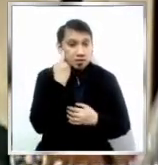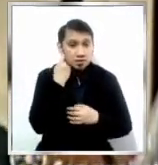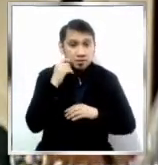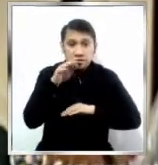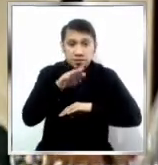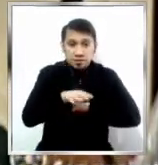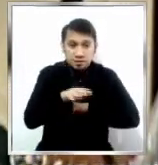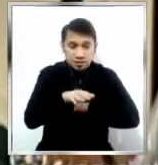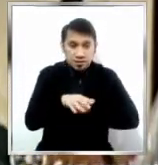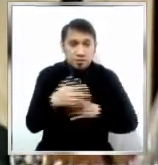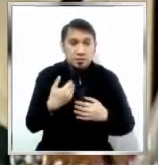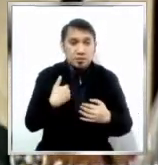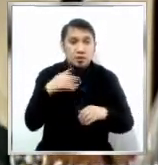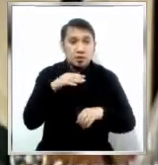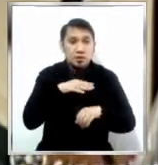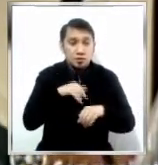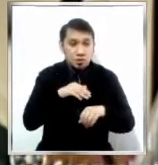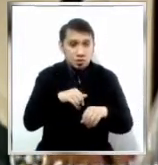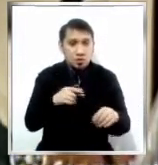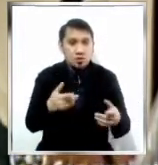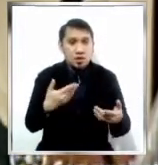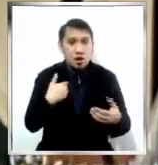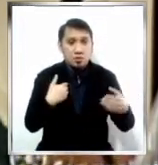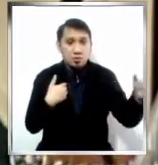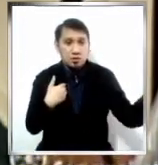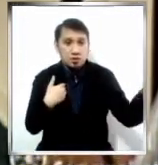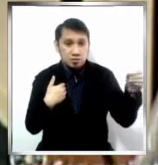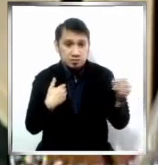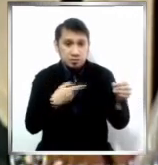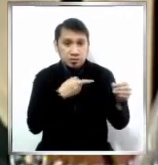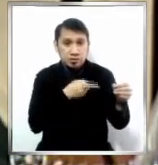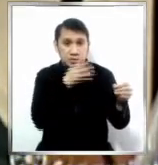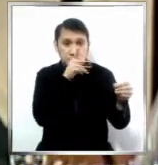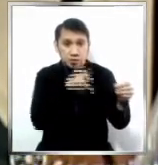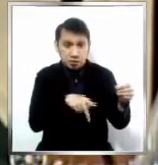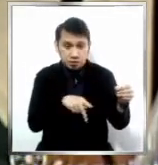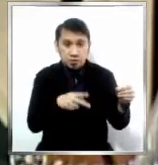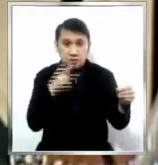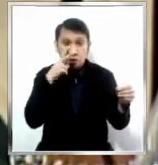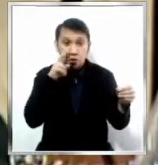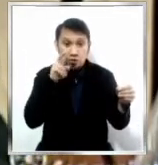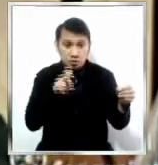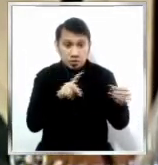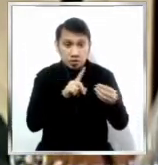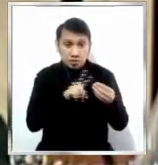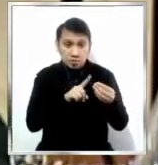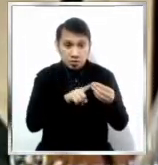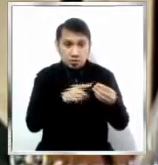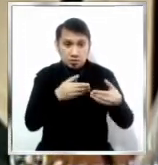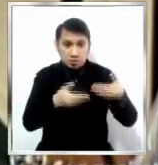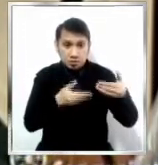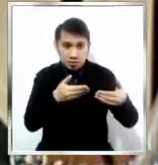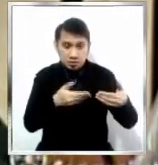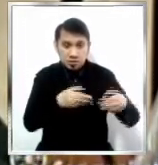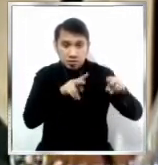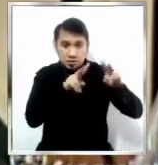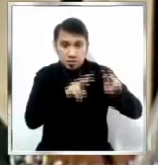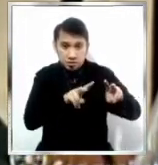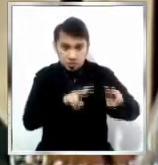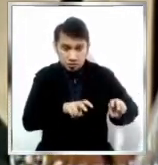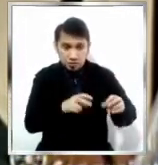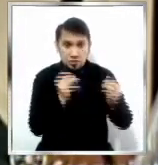last resource person or witness in the ongoing investigation of alleged